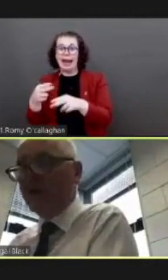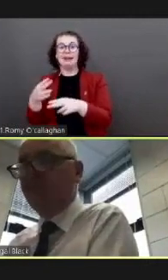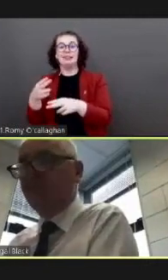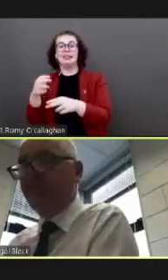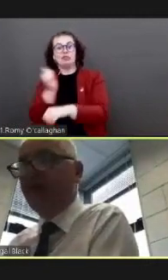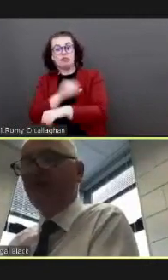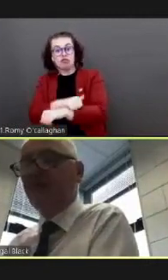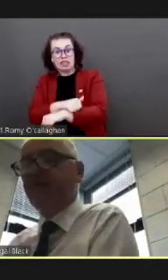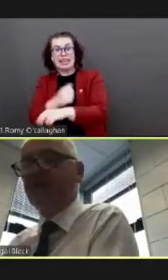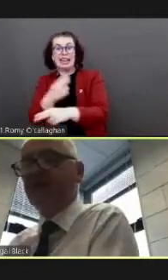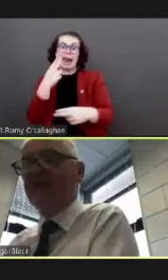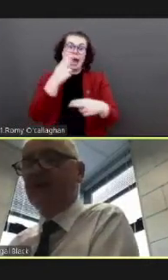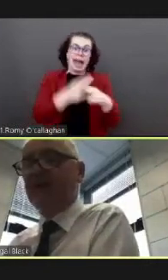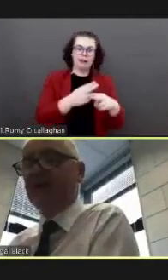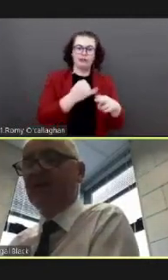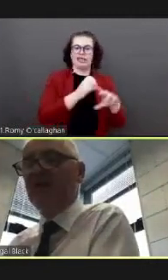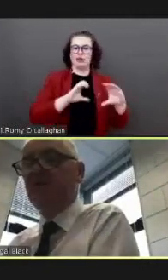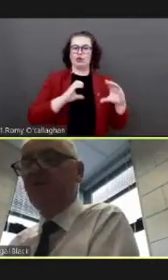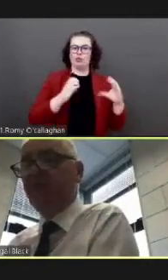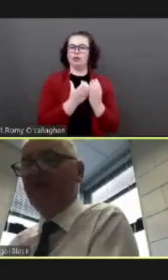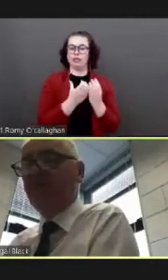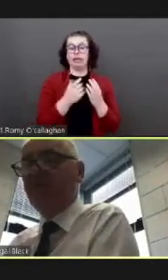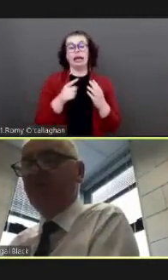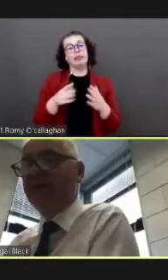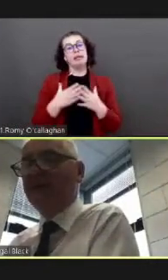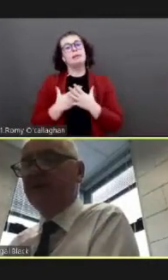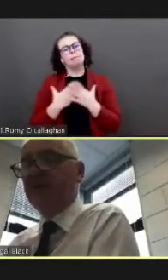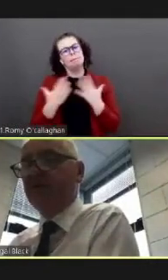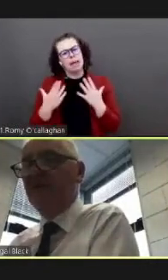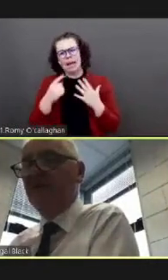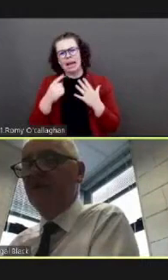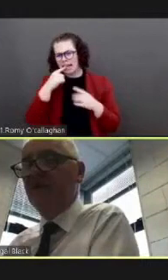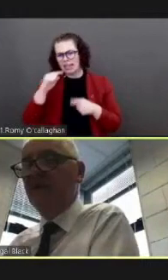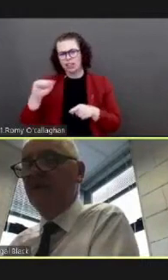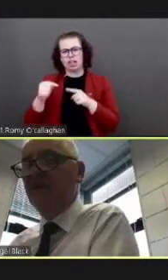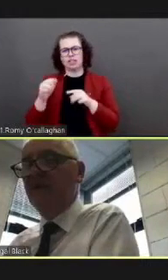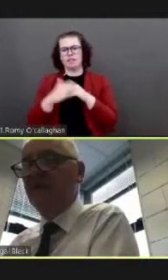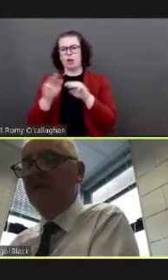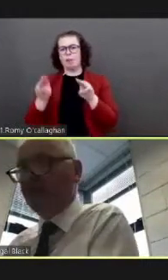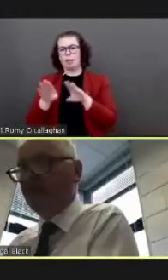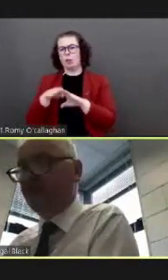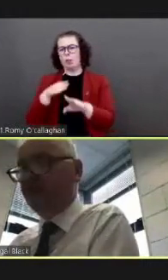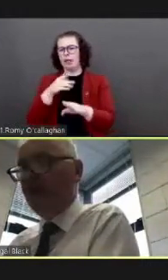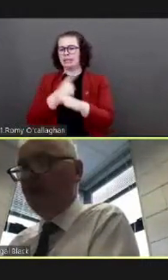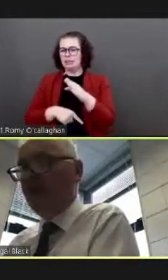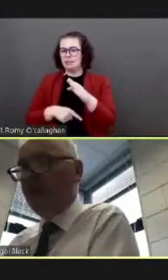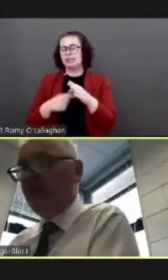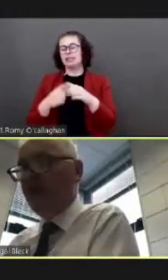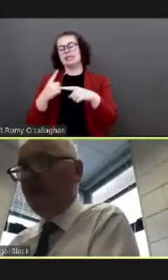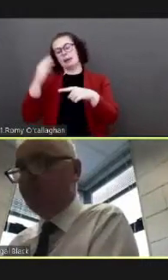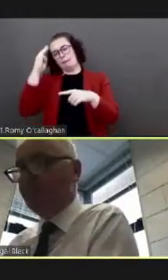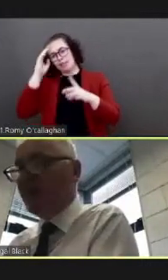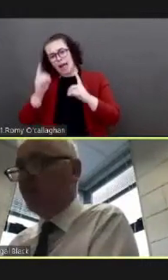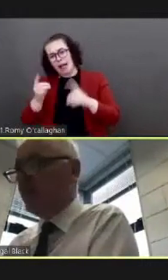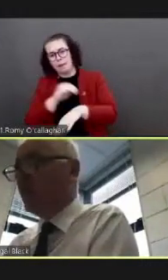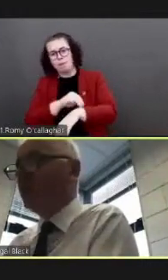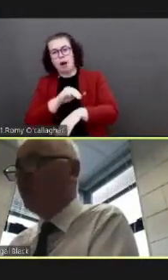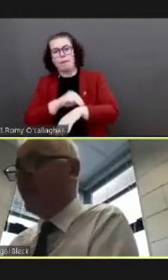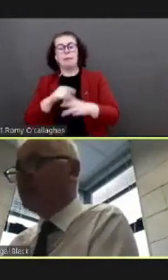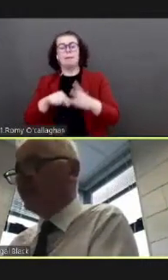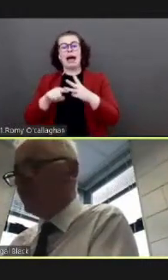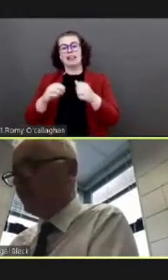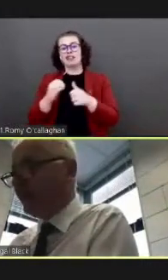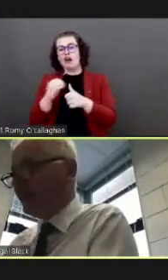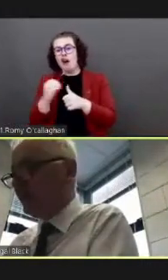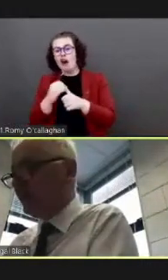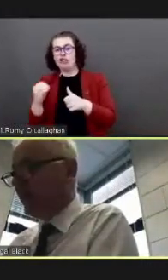And that's a very significant challenge for people with mental health issues, people with personality disorders, and people with many, a whole